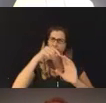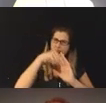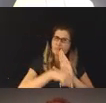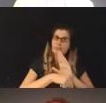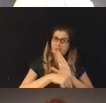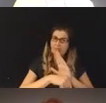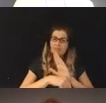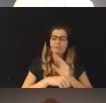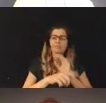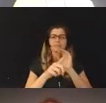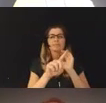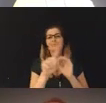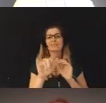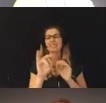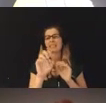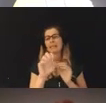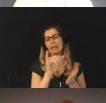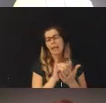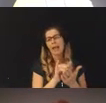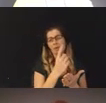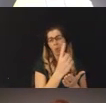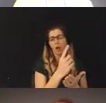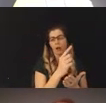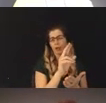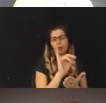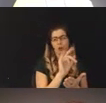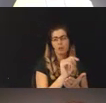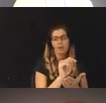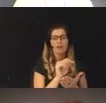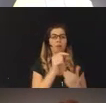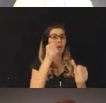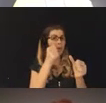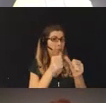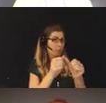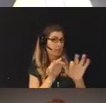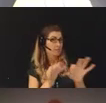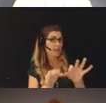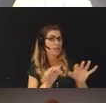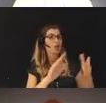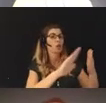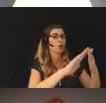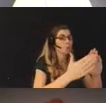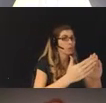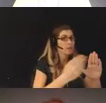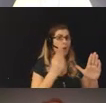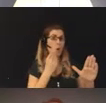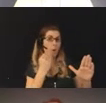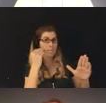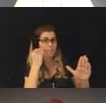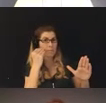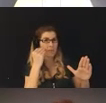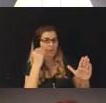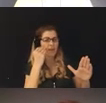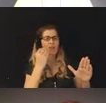So a theme that arose from the zine unit was this idea of community and home, right? Students and I began to ask ourselves questions like,